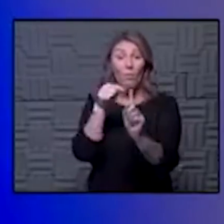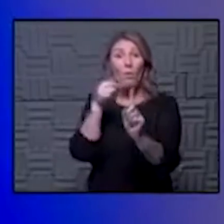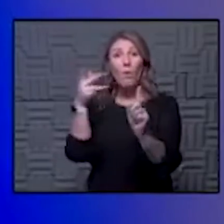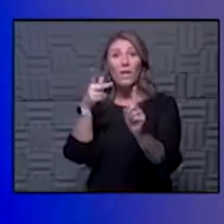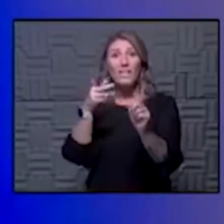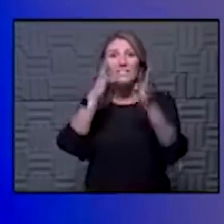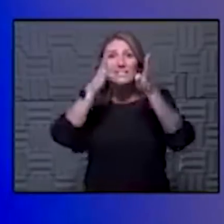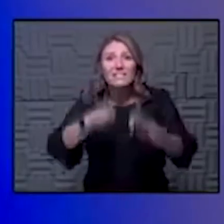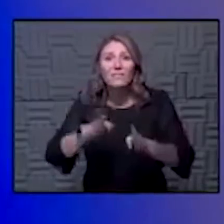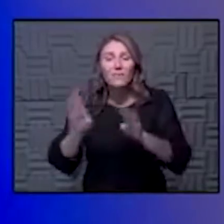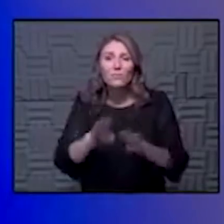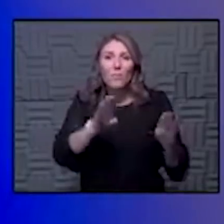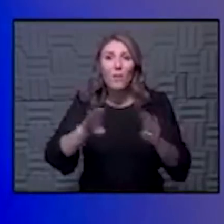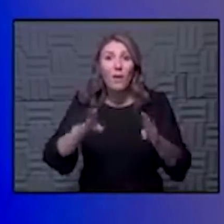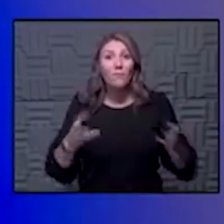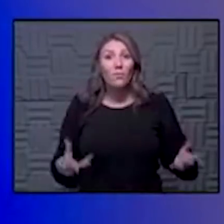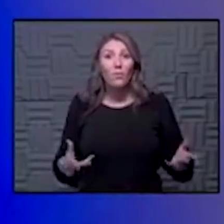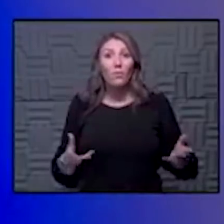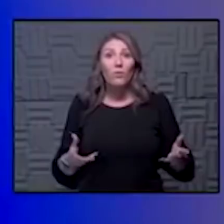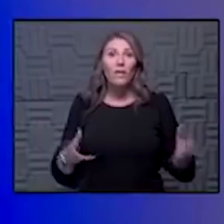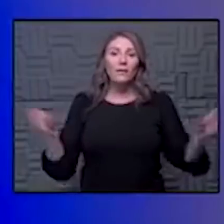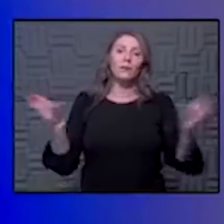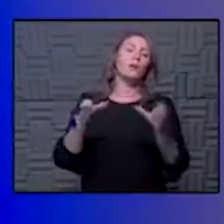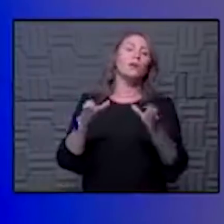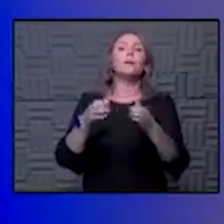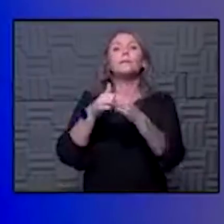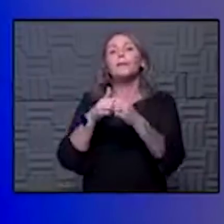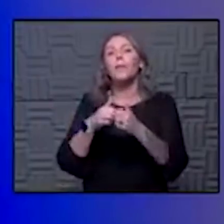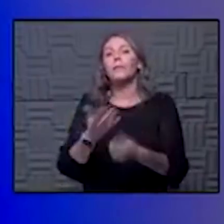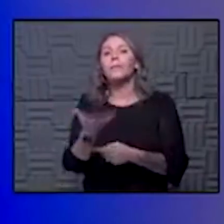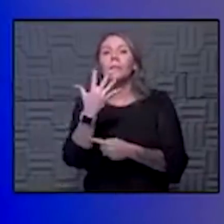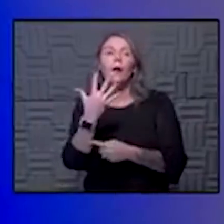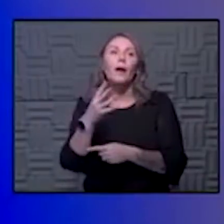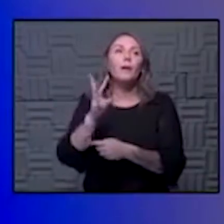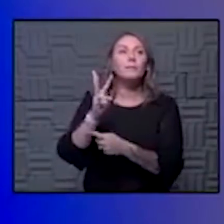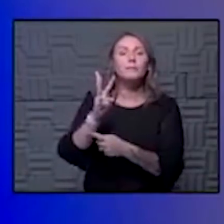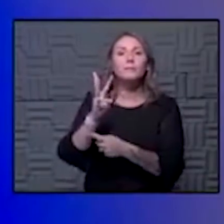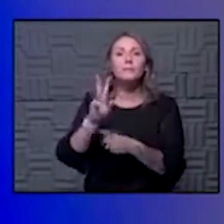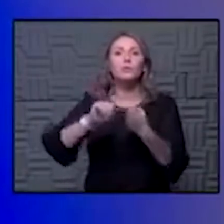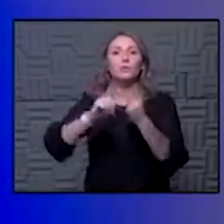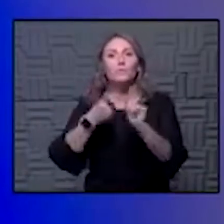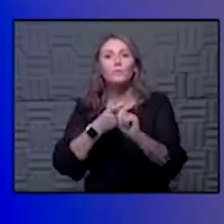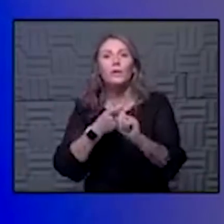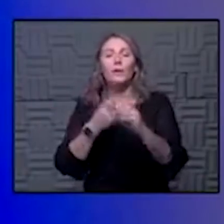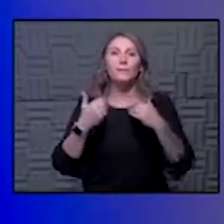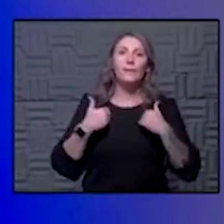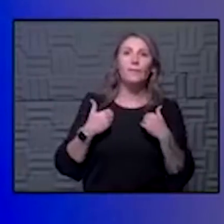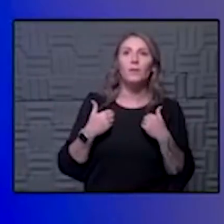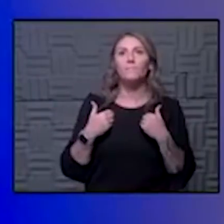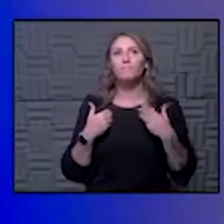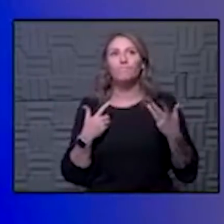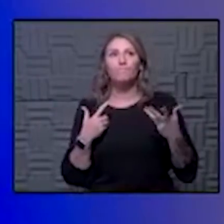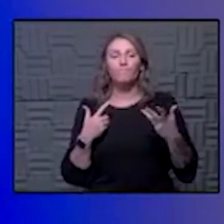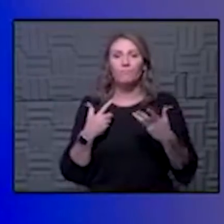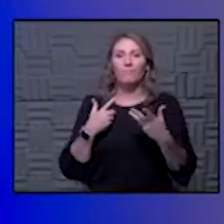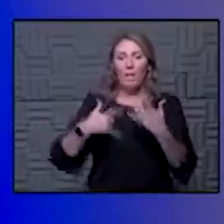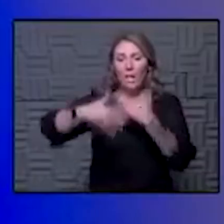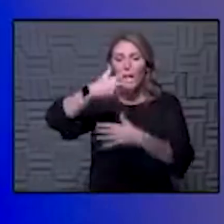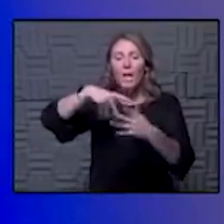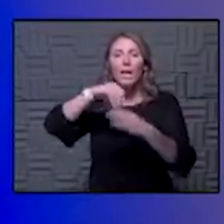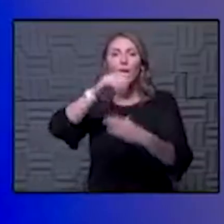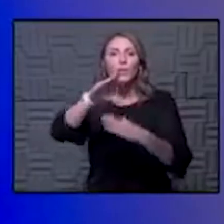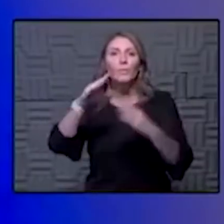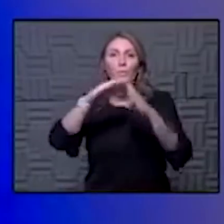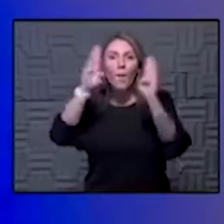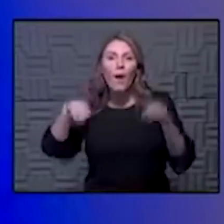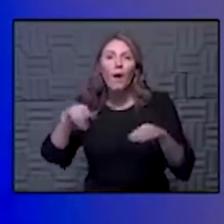individual behavior. And it is getting together with a group of 5 or 6 friends and having a get-together in your house